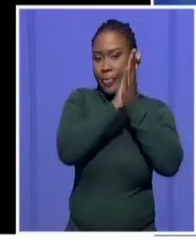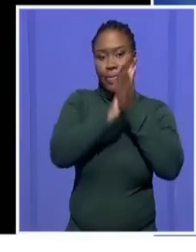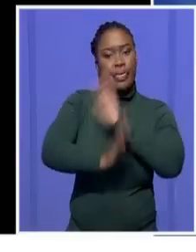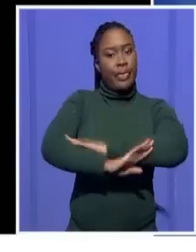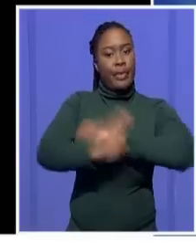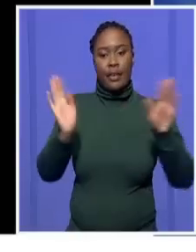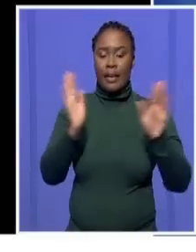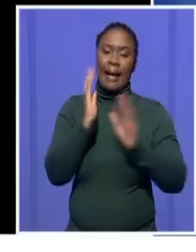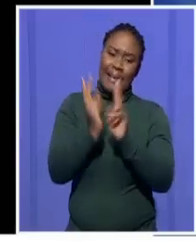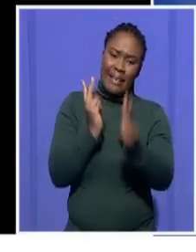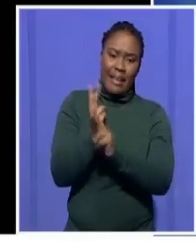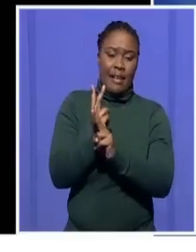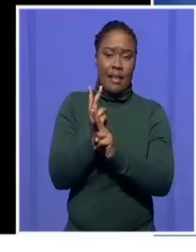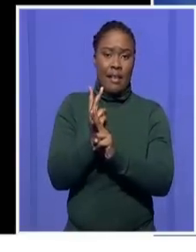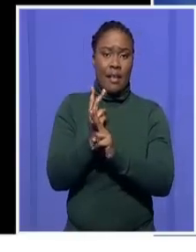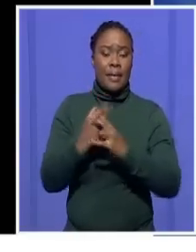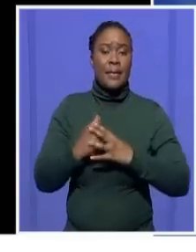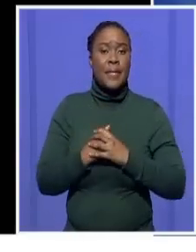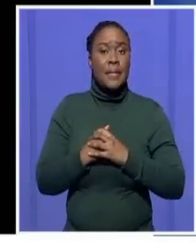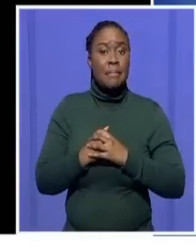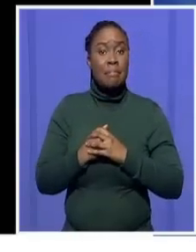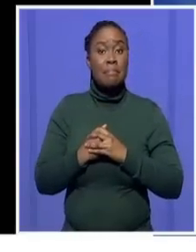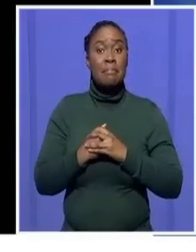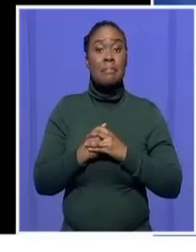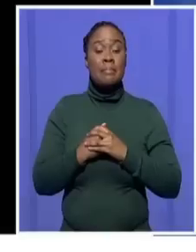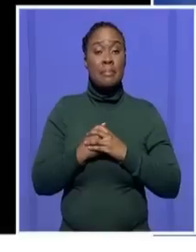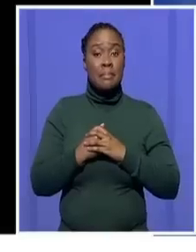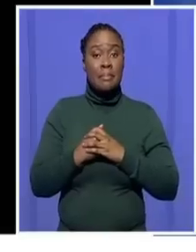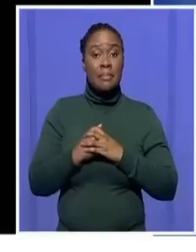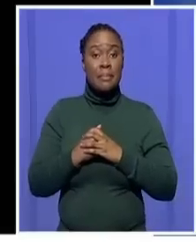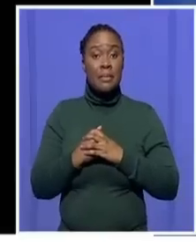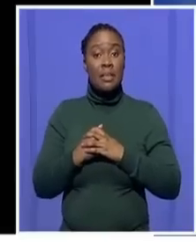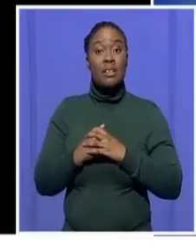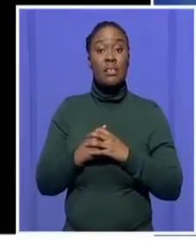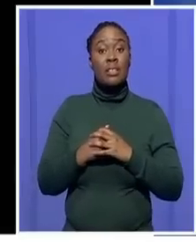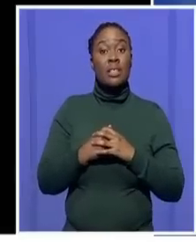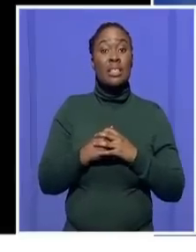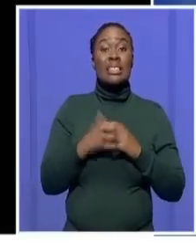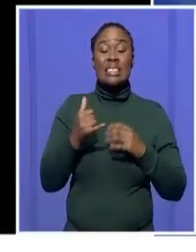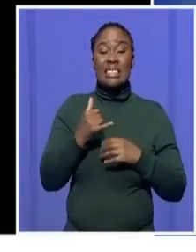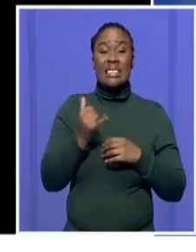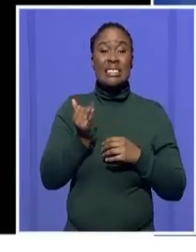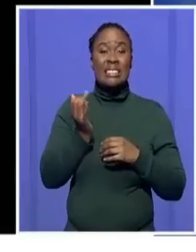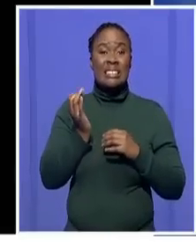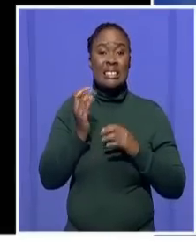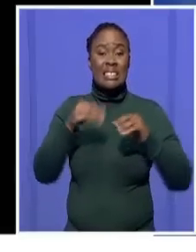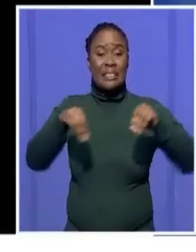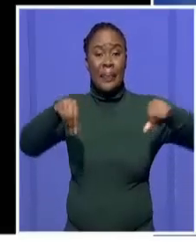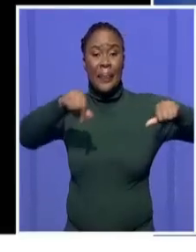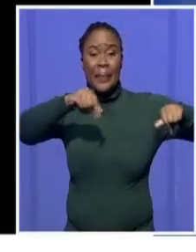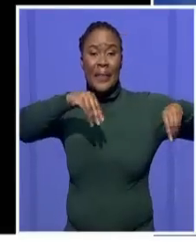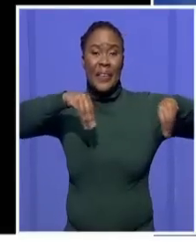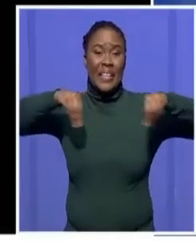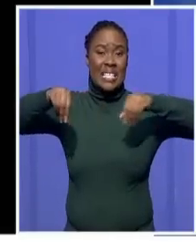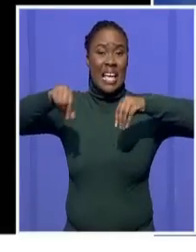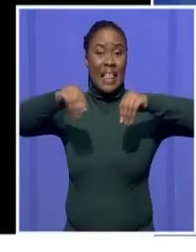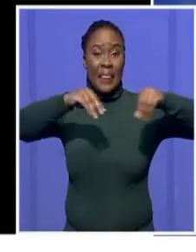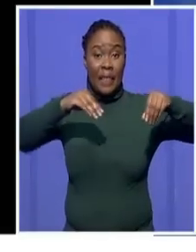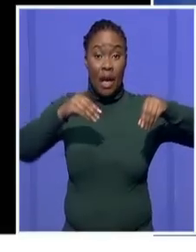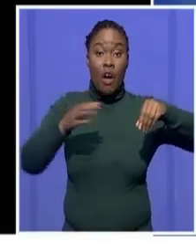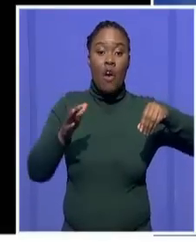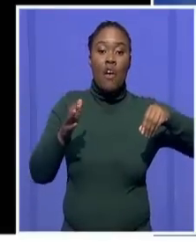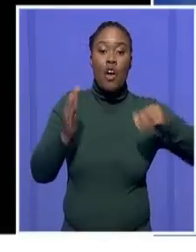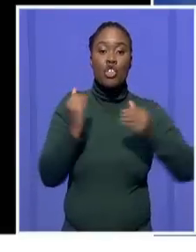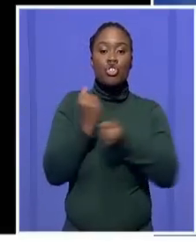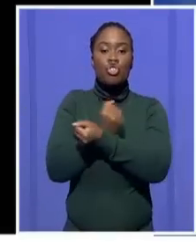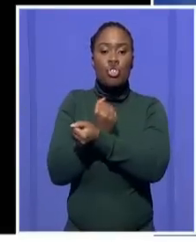of, I believe residents say here, 1,000 truckloads of sand. That sand that has been removed has now come